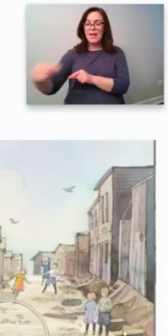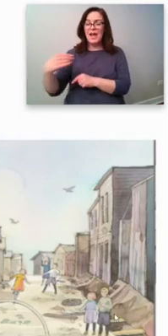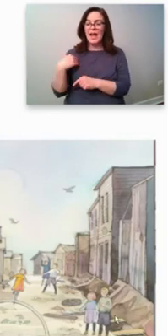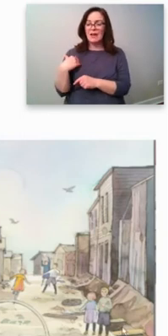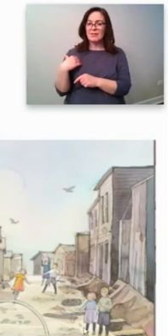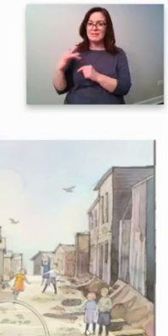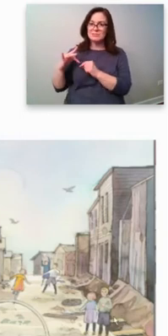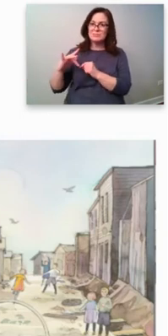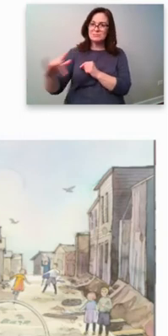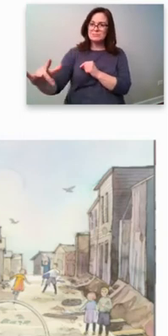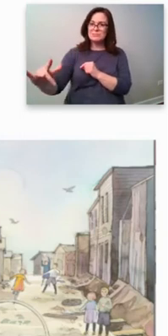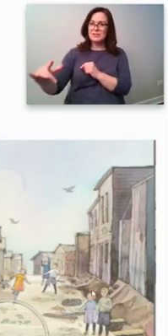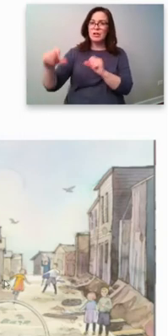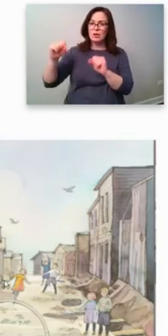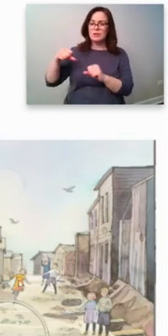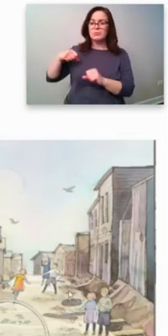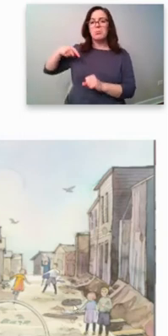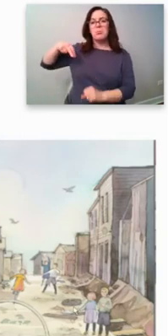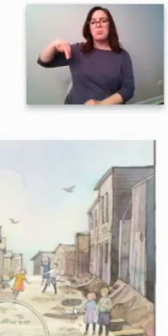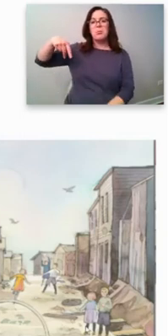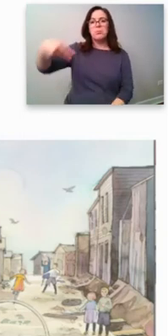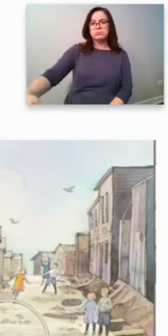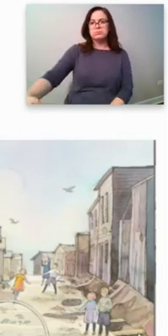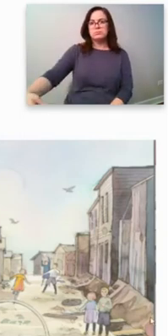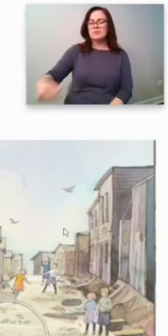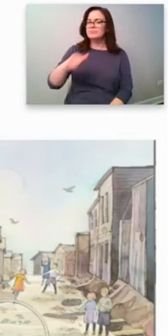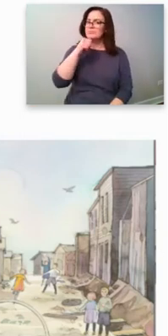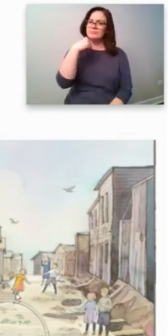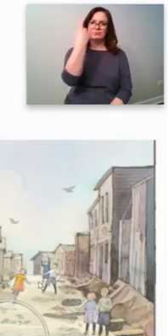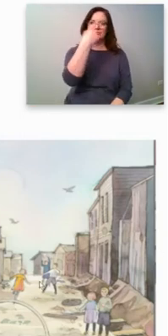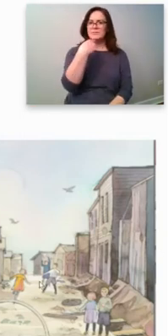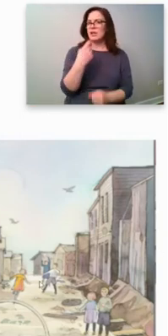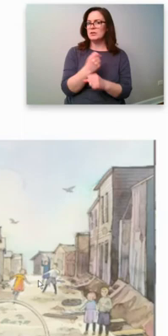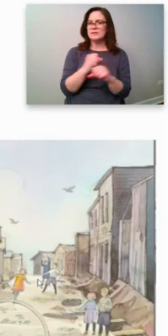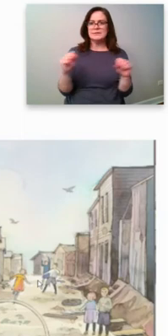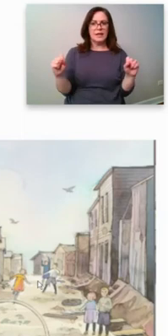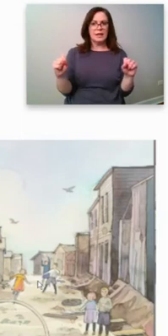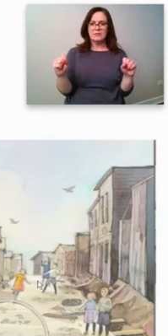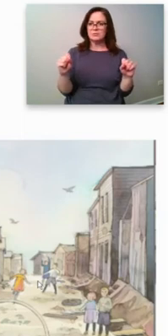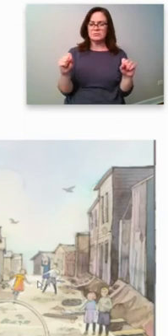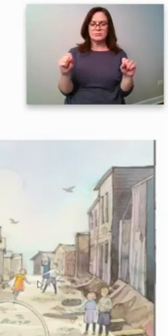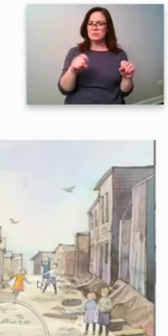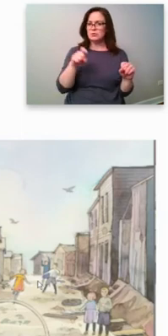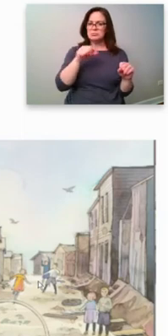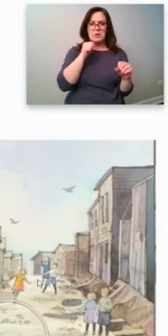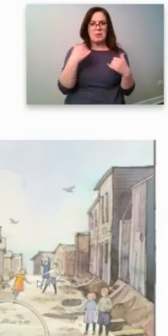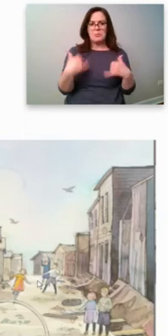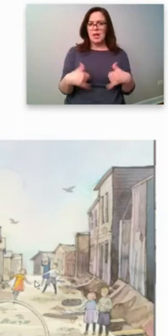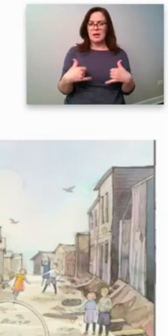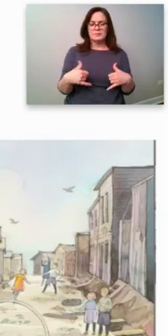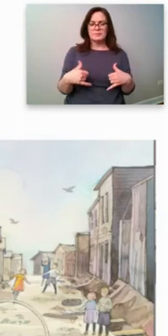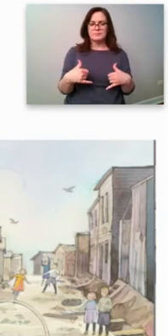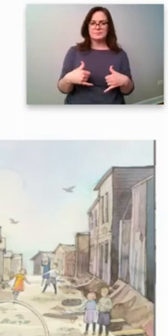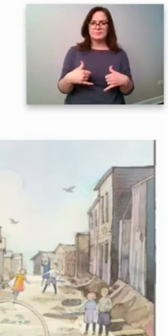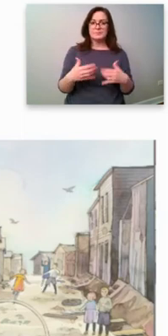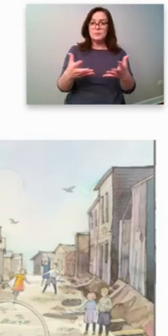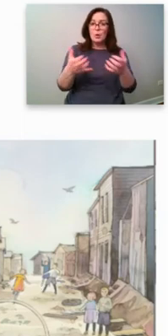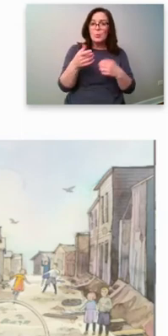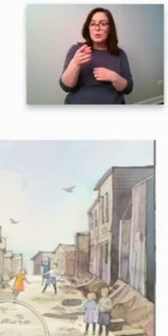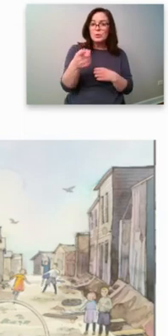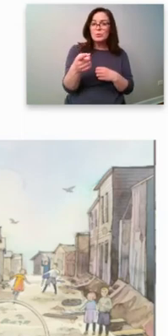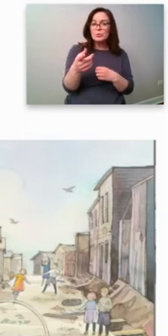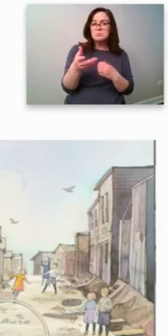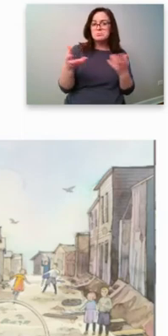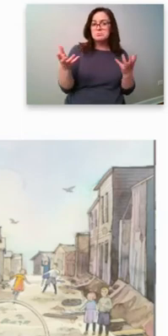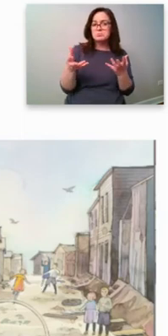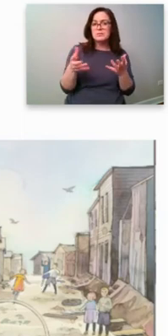open area they can just fall in. This doesn't look like a very safe place for these children to play. So what I want you to do